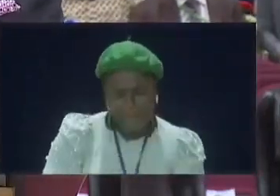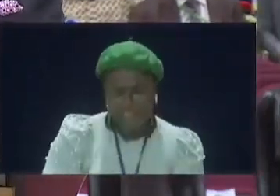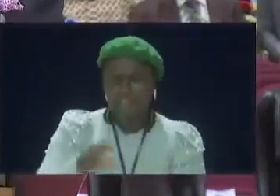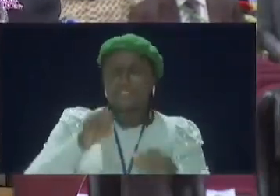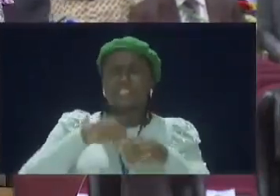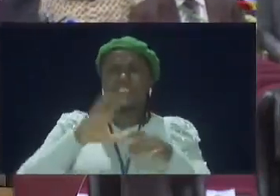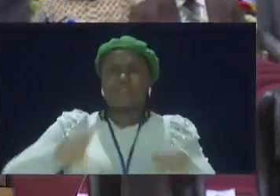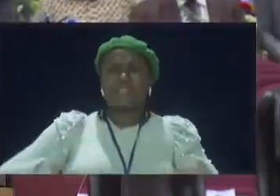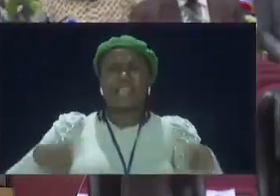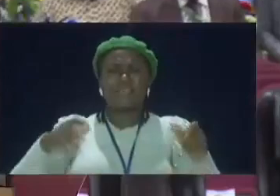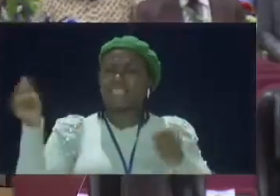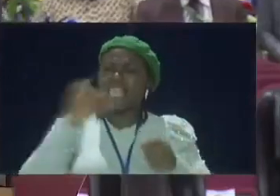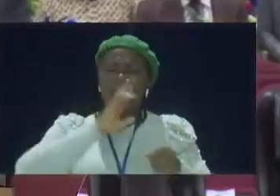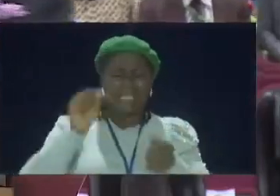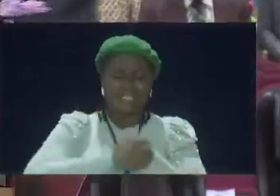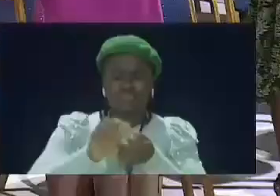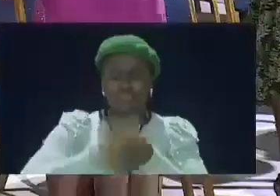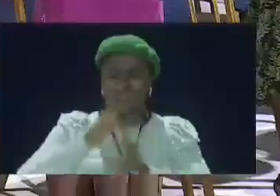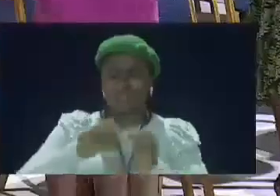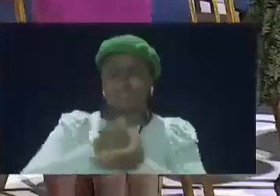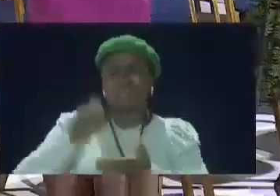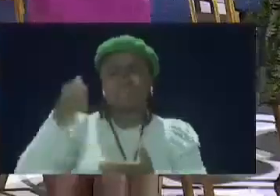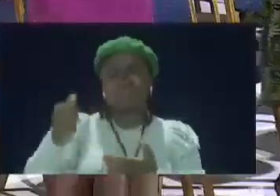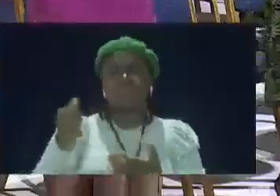every bondage, they are destroyed.